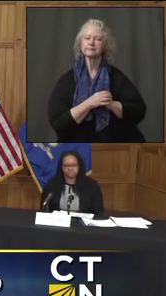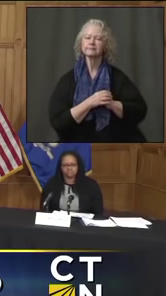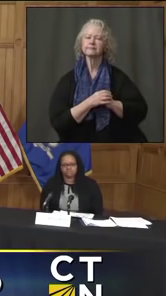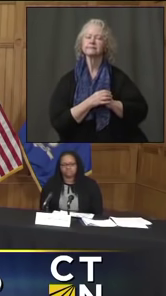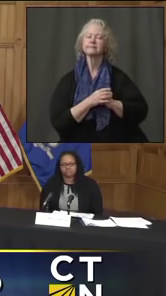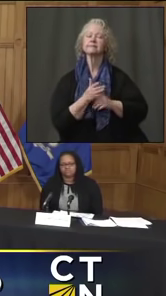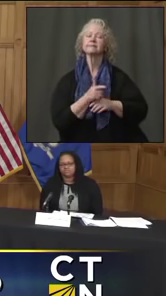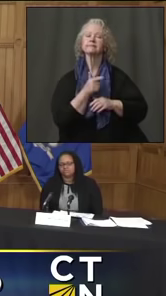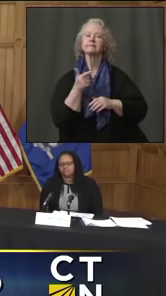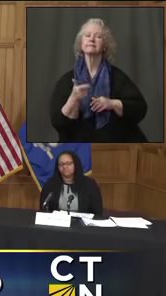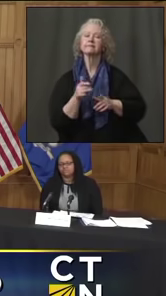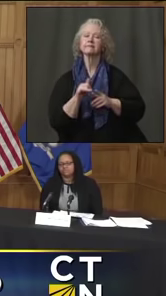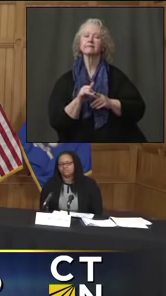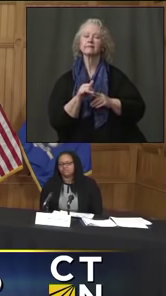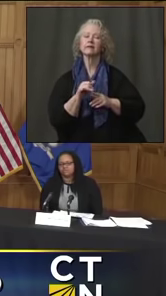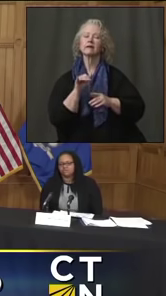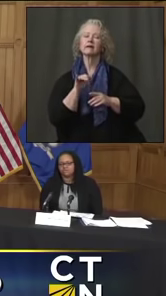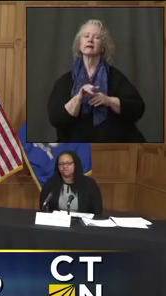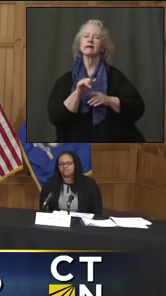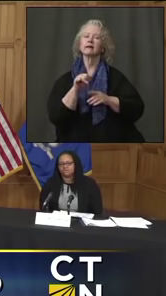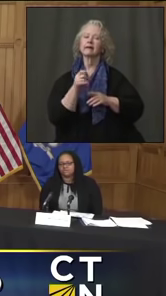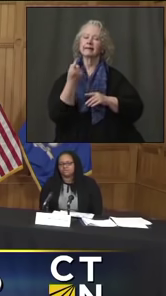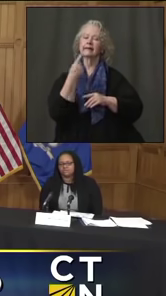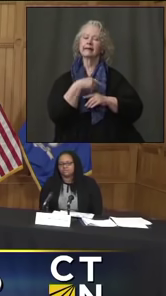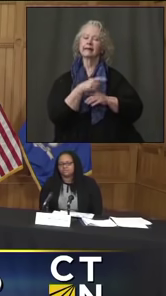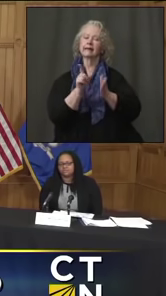Move along next to the Day of New London.